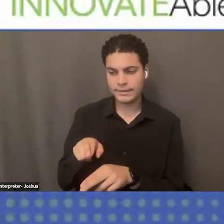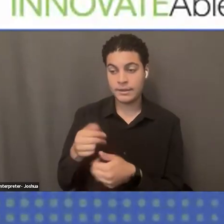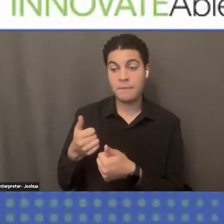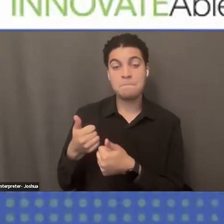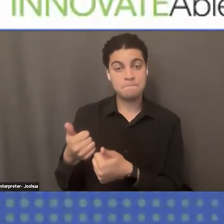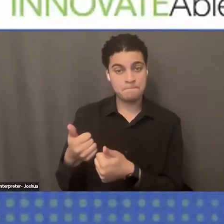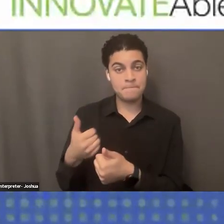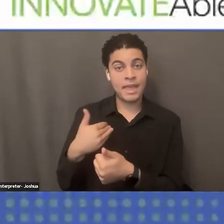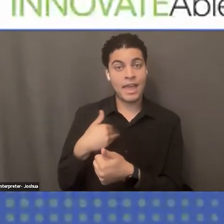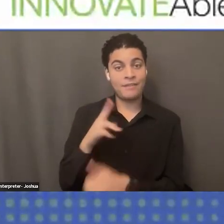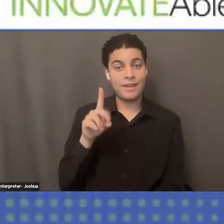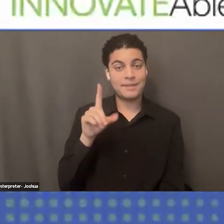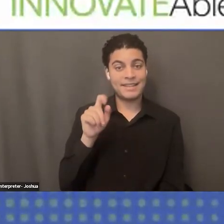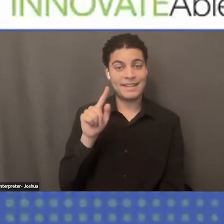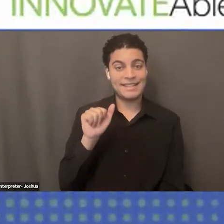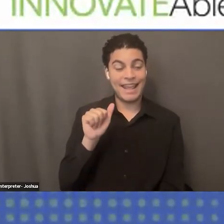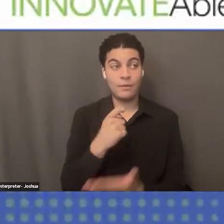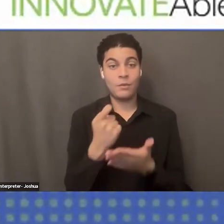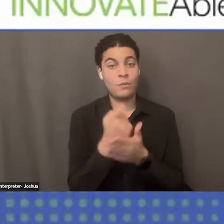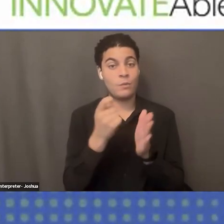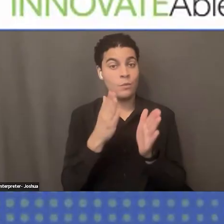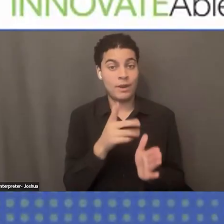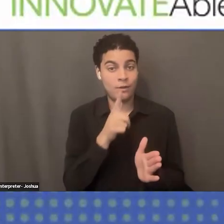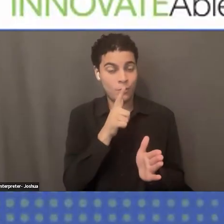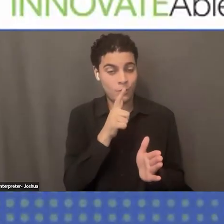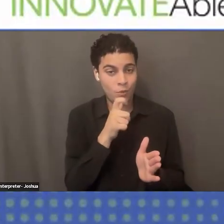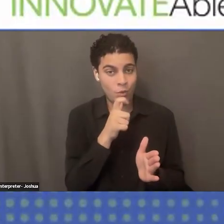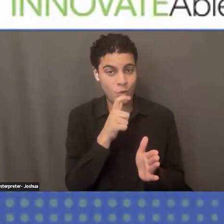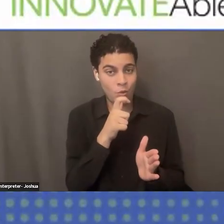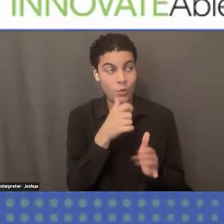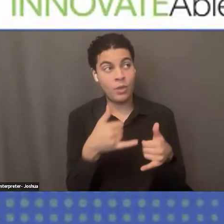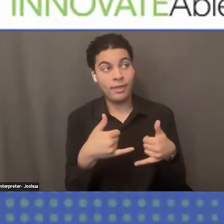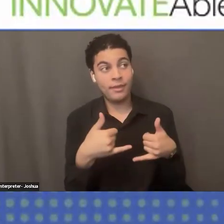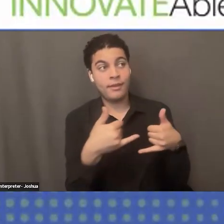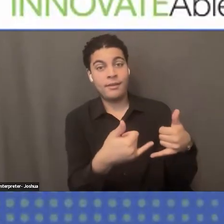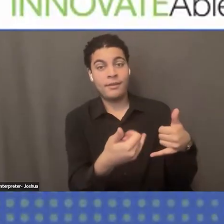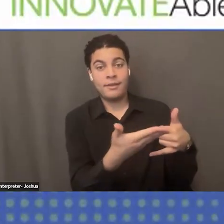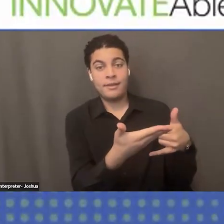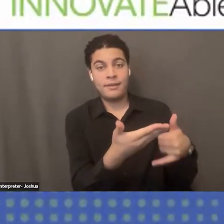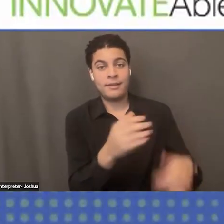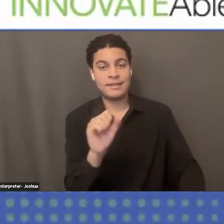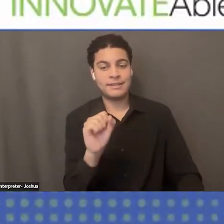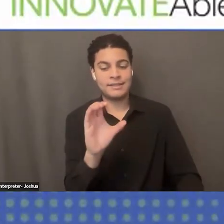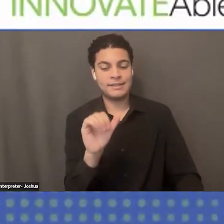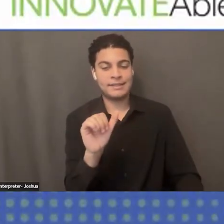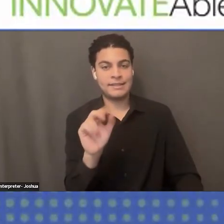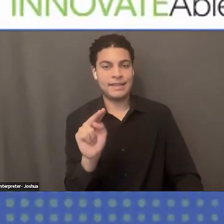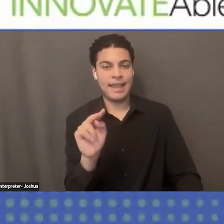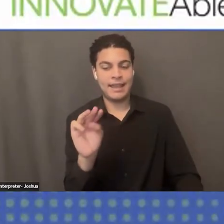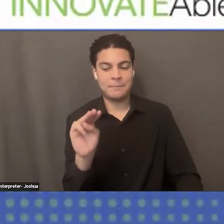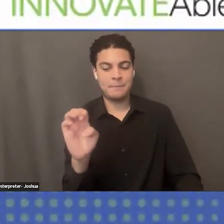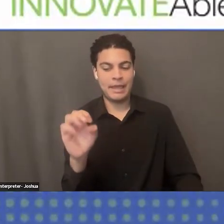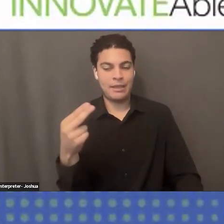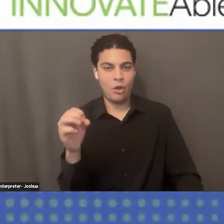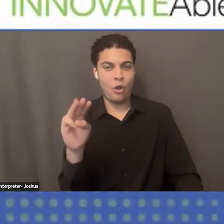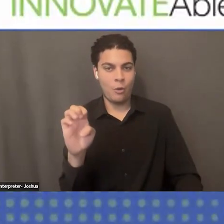have a People's Choice winner, and that award goes to Scan Me Home. Thank you so